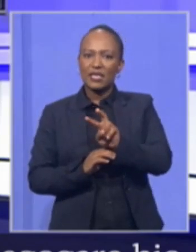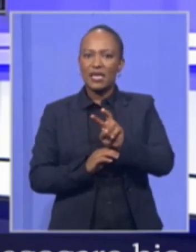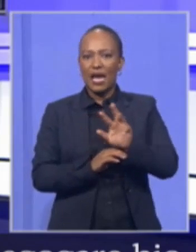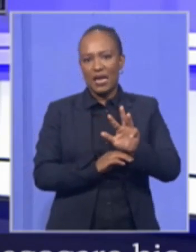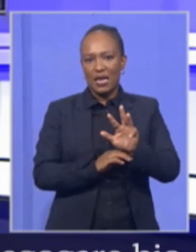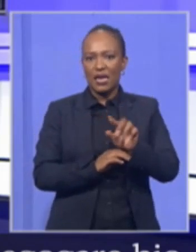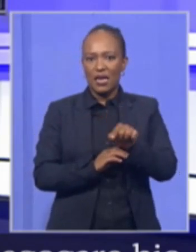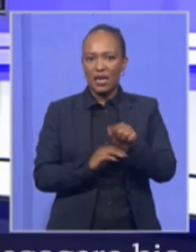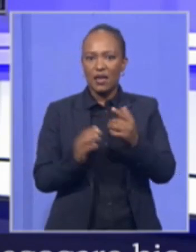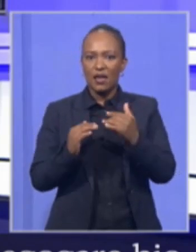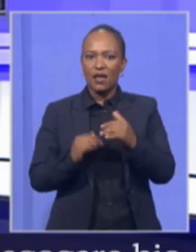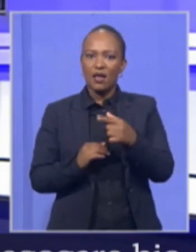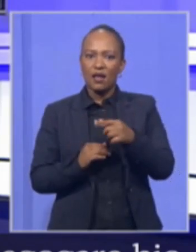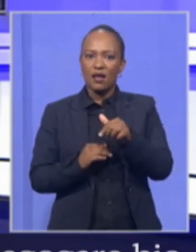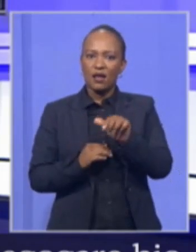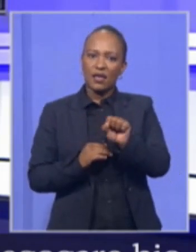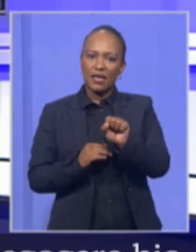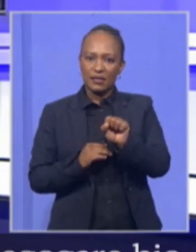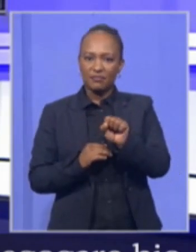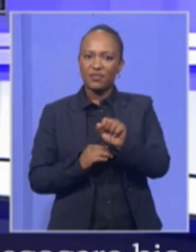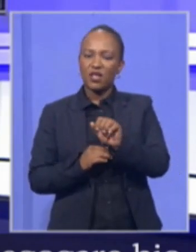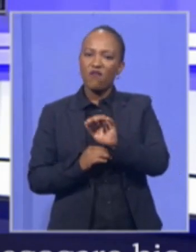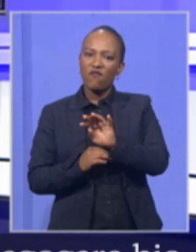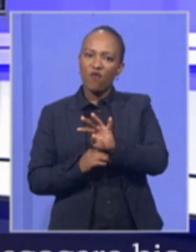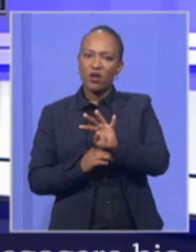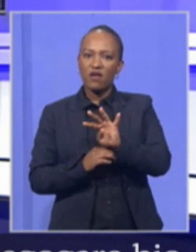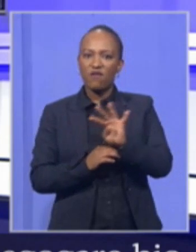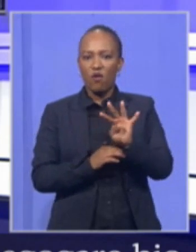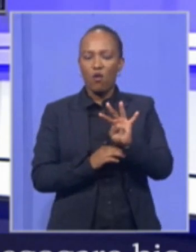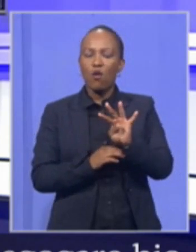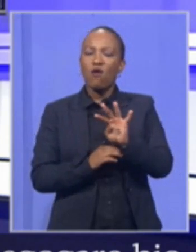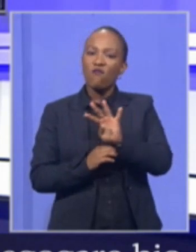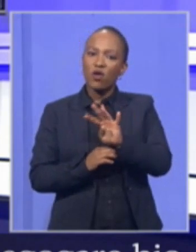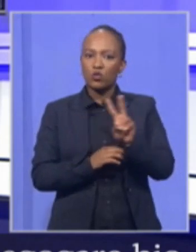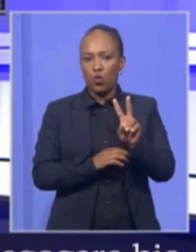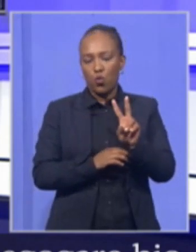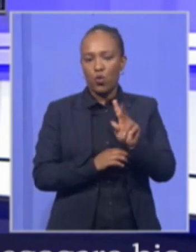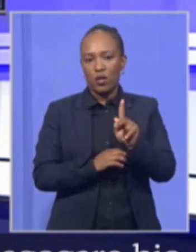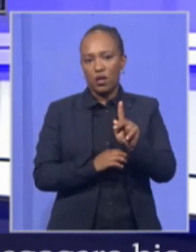gase e ya go oketšwa ka disente tše 42 kilograma.